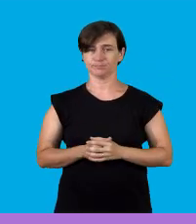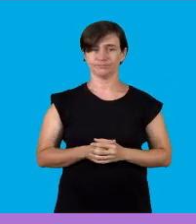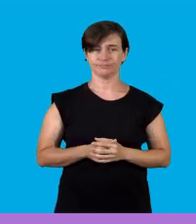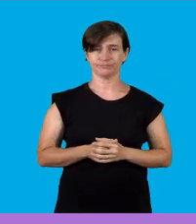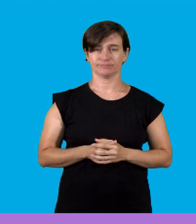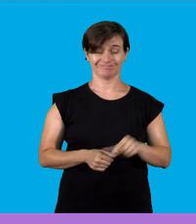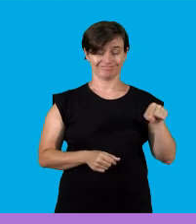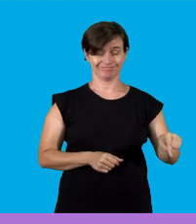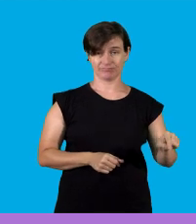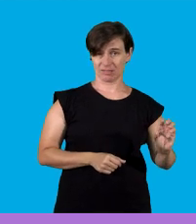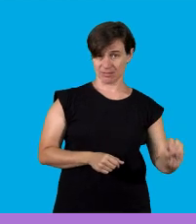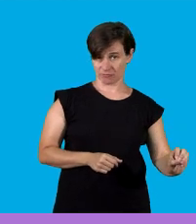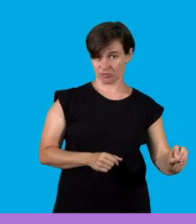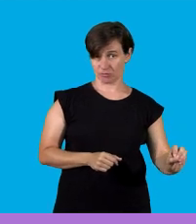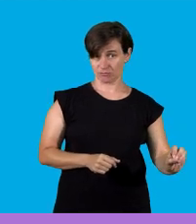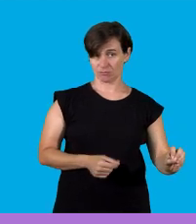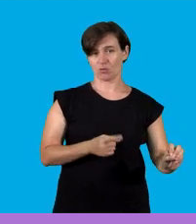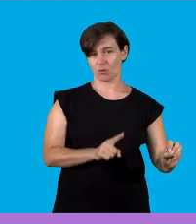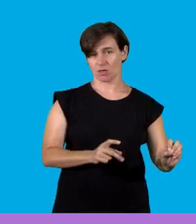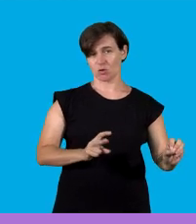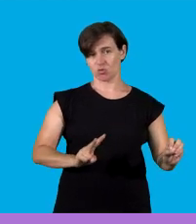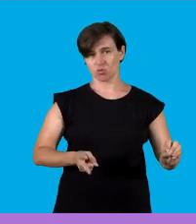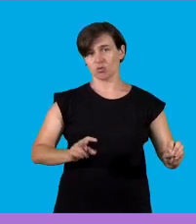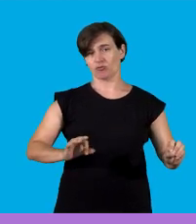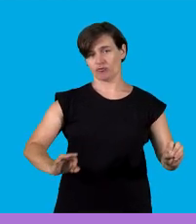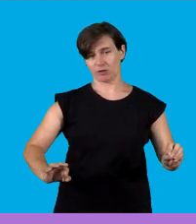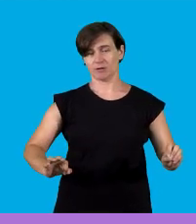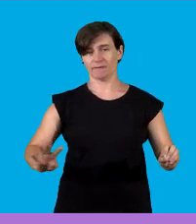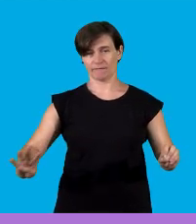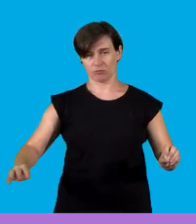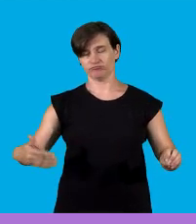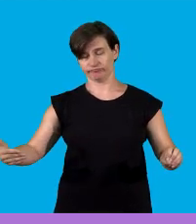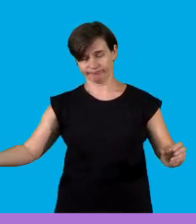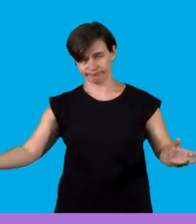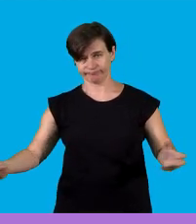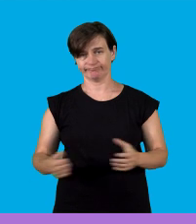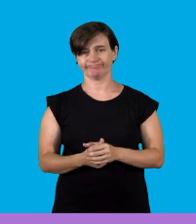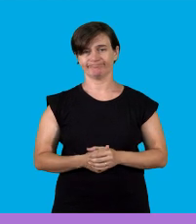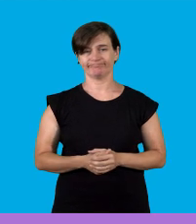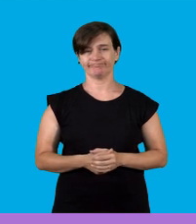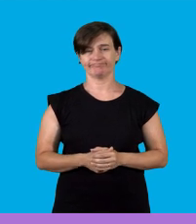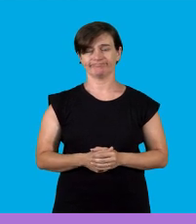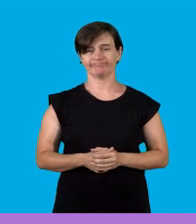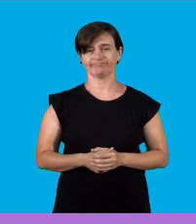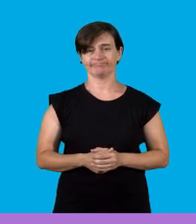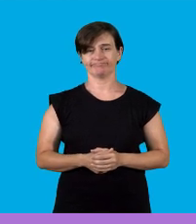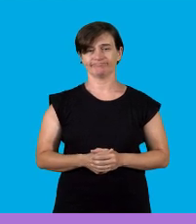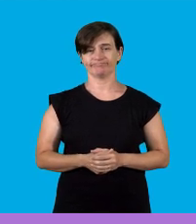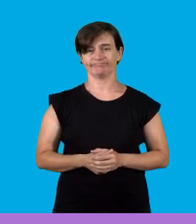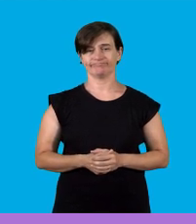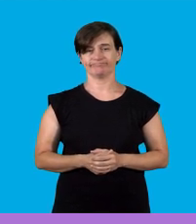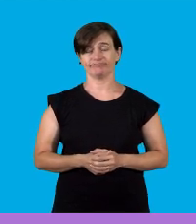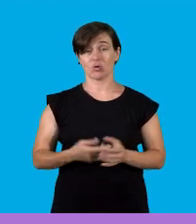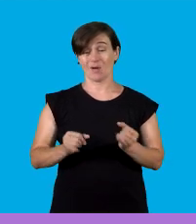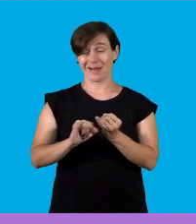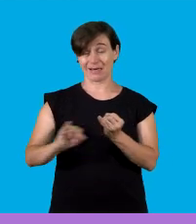Okay, I'll indicate here, so origin, 1, 2, 3, 4, and so on. And I'm going to label the